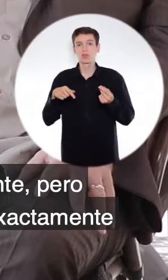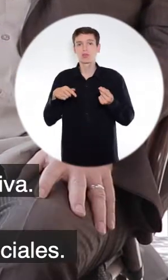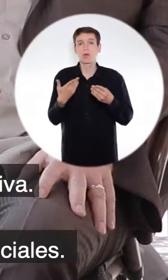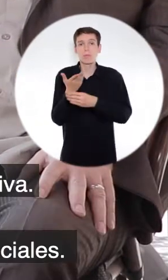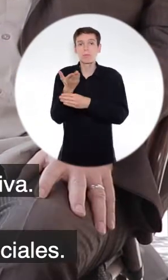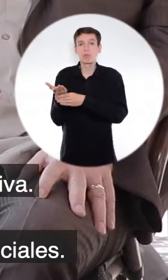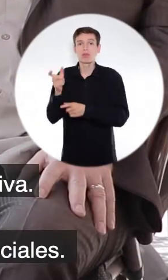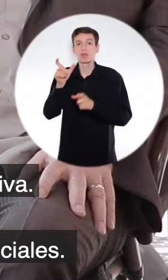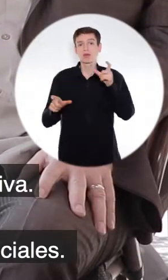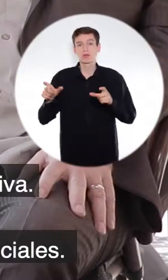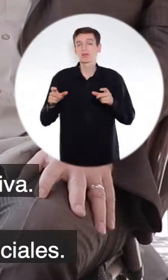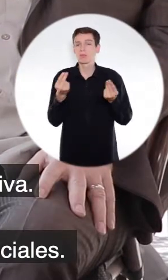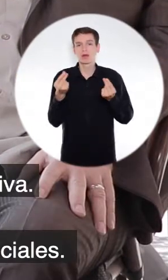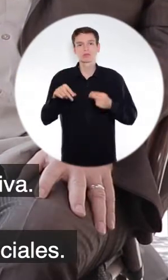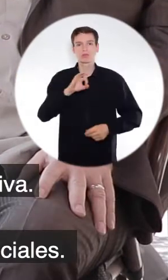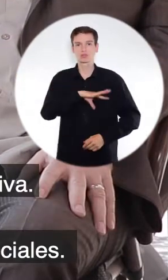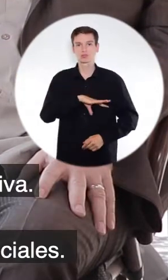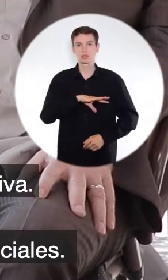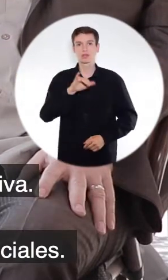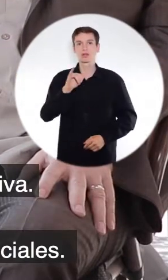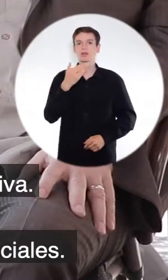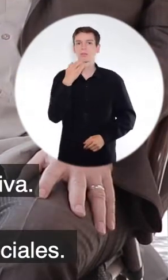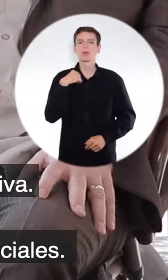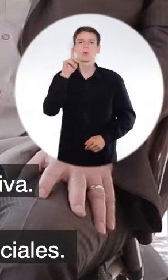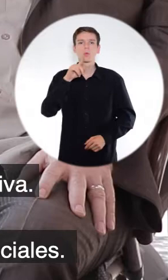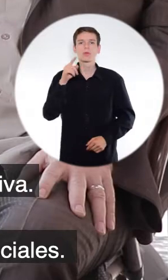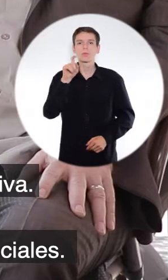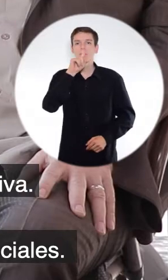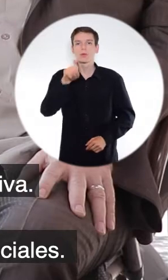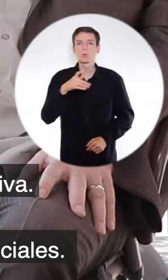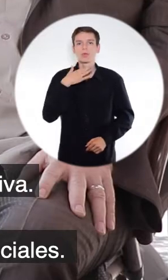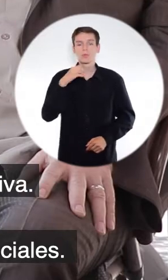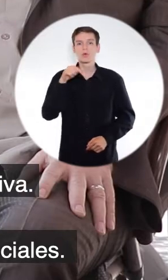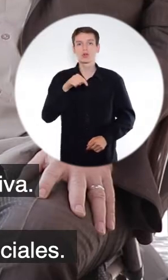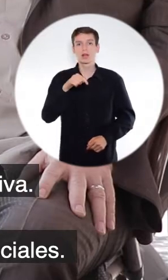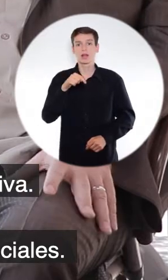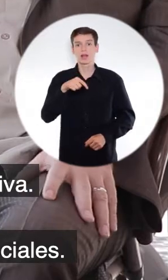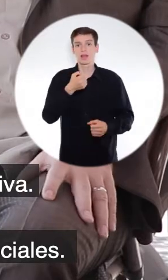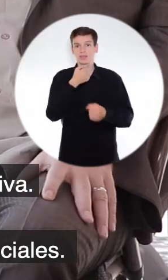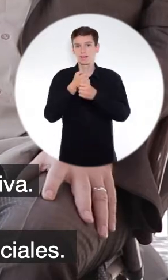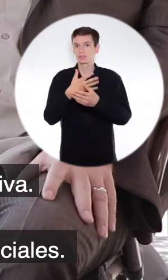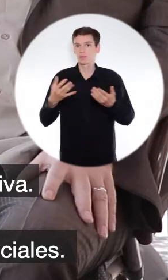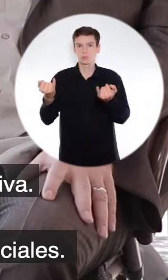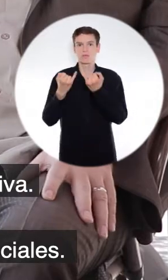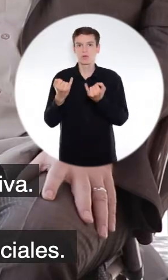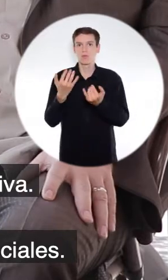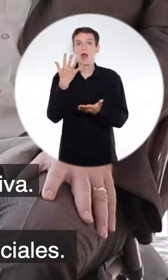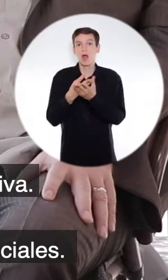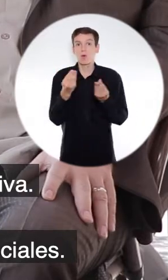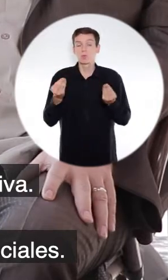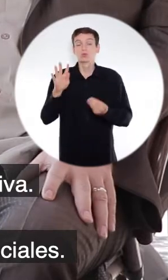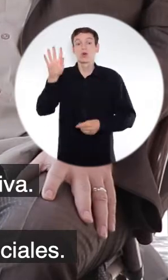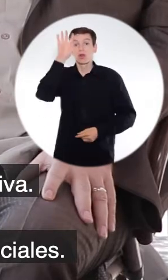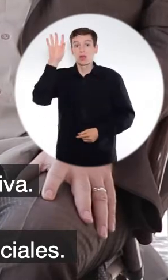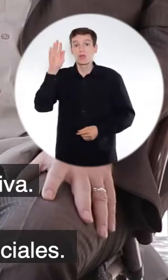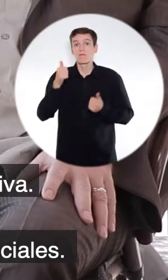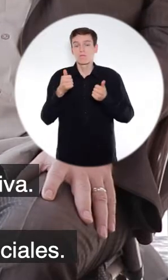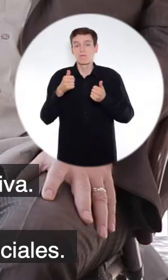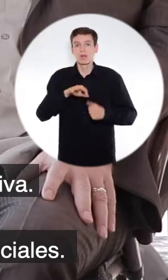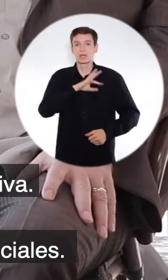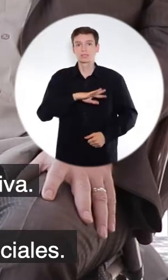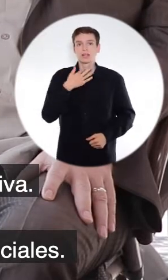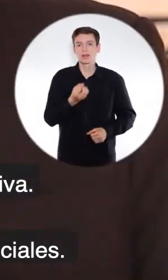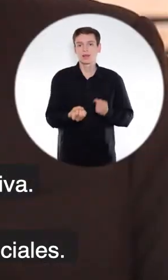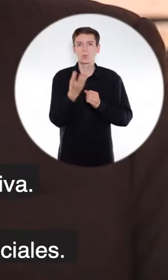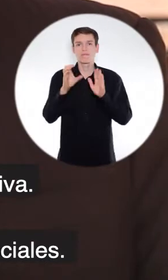Chile. And I have a last question, because it's been very informative, but I wonder, there's a